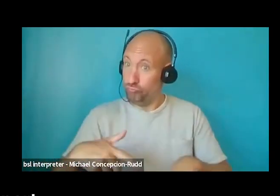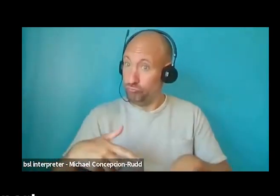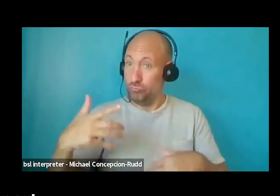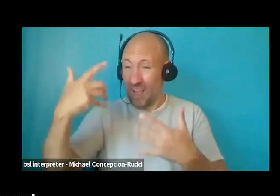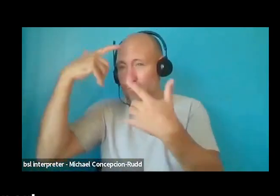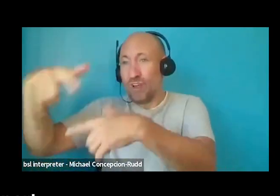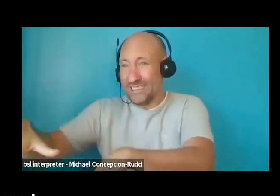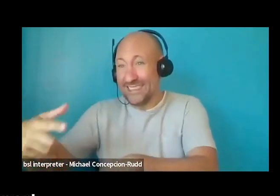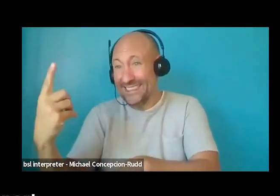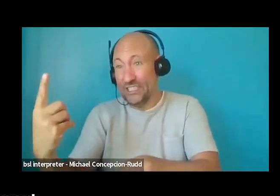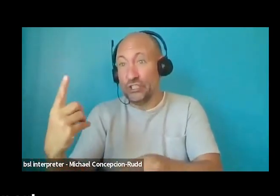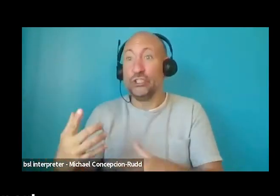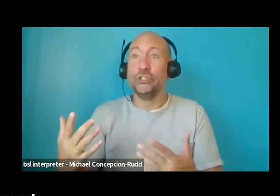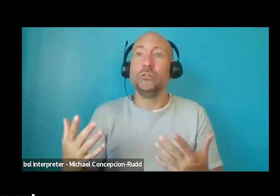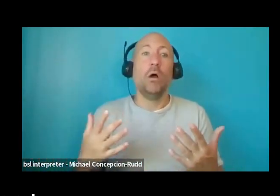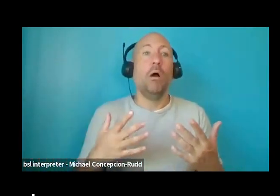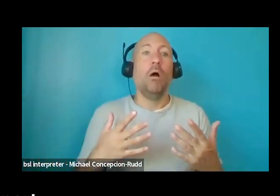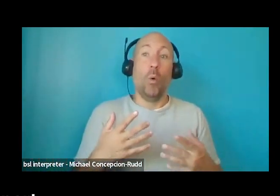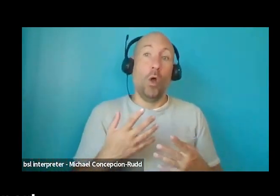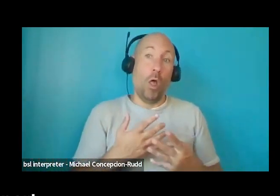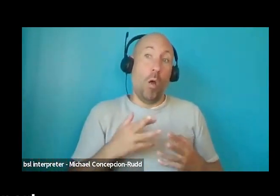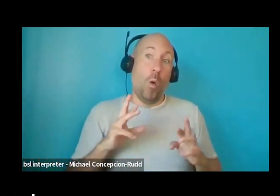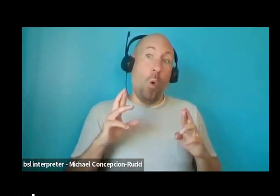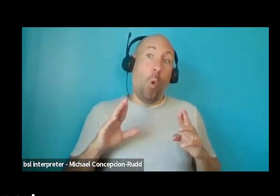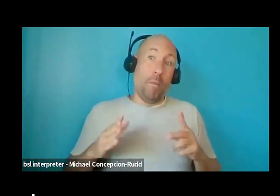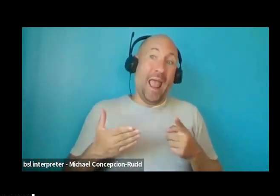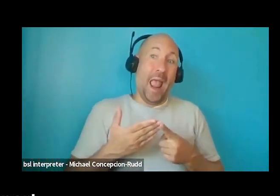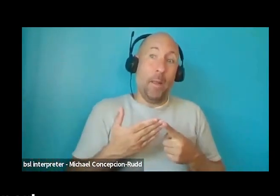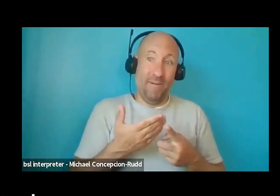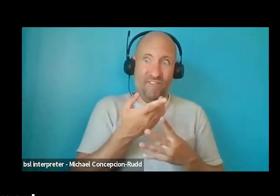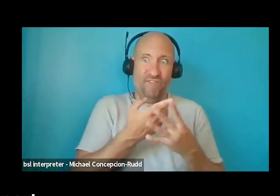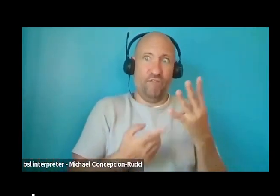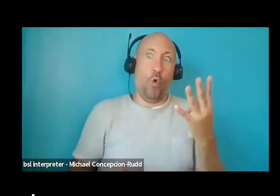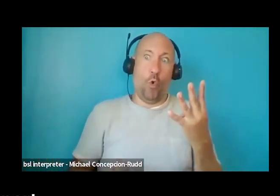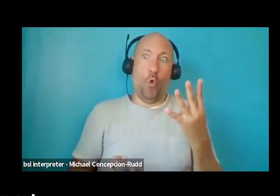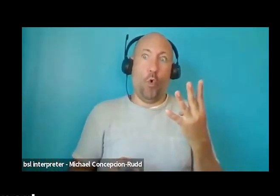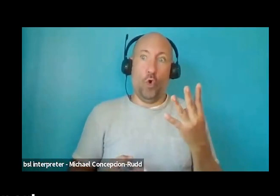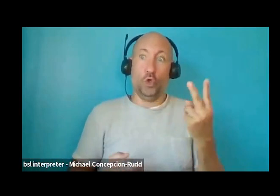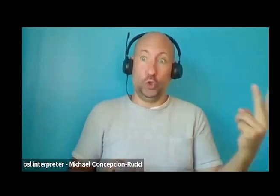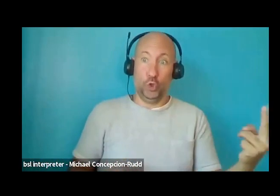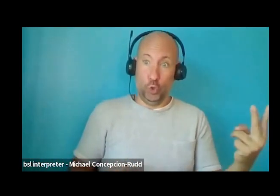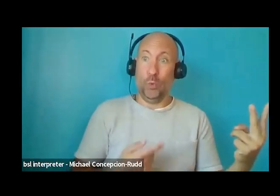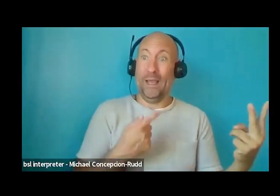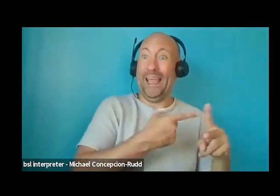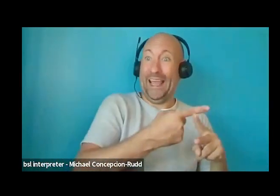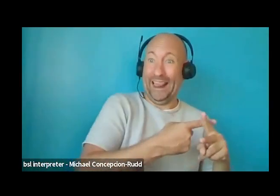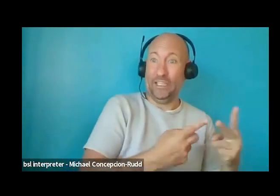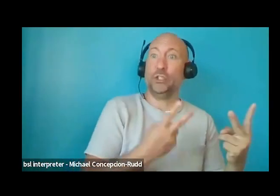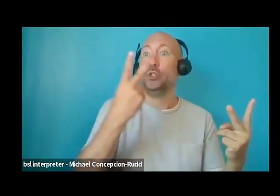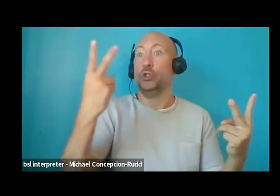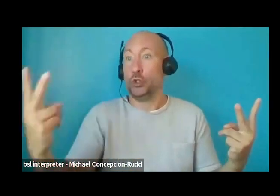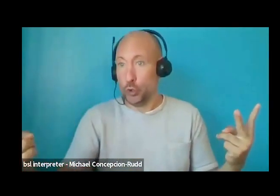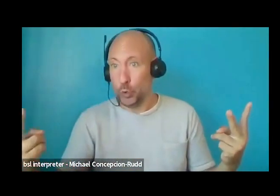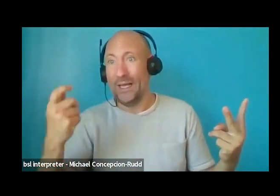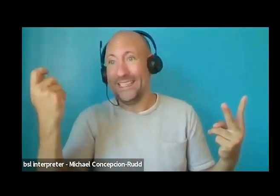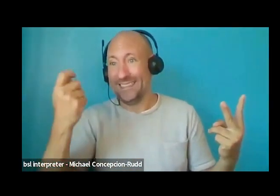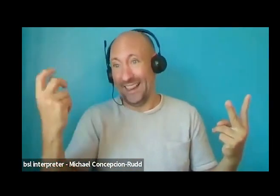project board is looking to support 4 residencies, so 2 in each country, 2 in Italy, 2 in